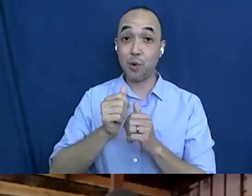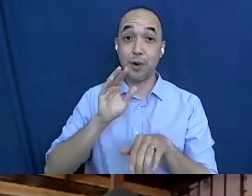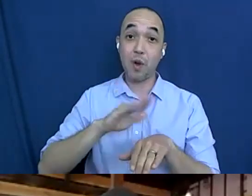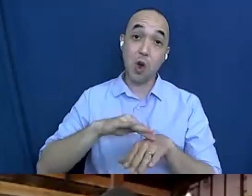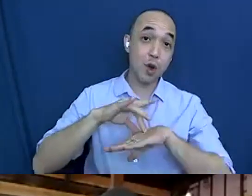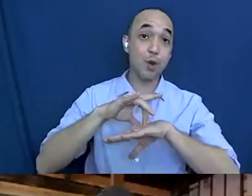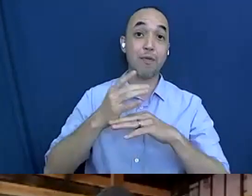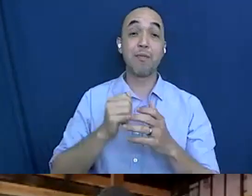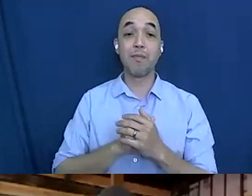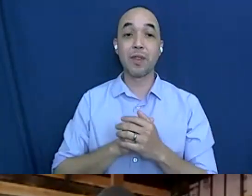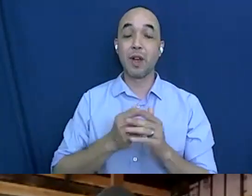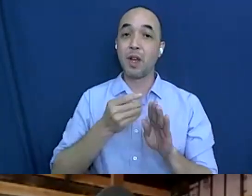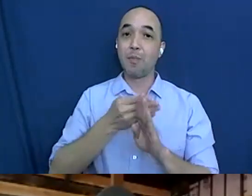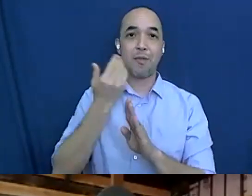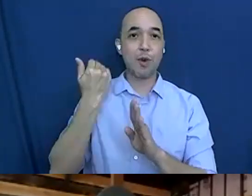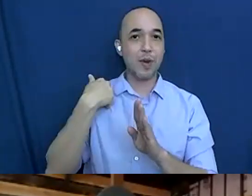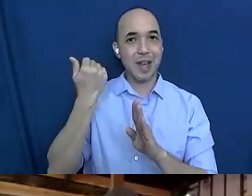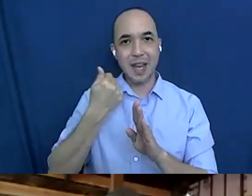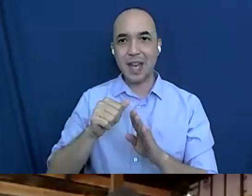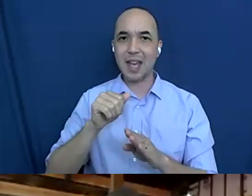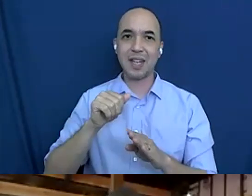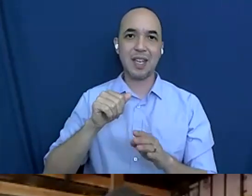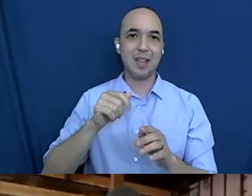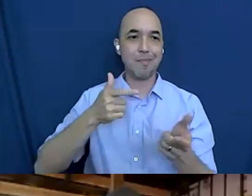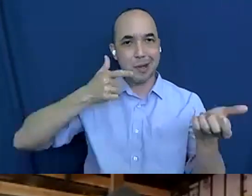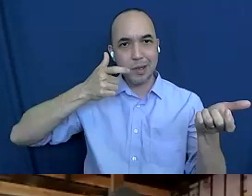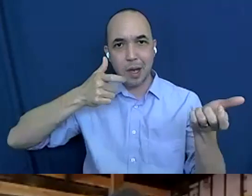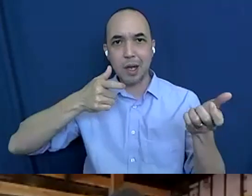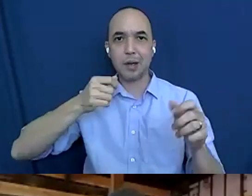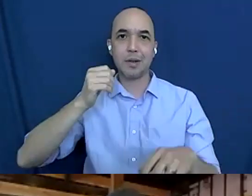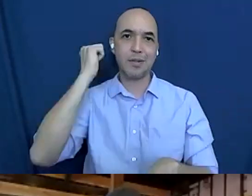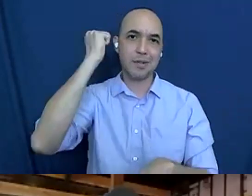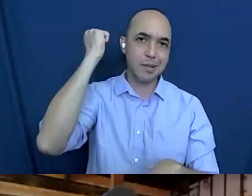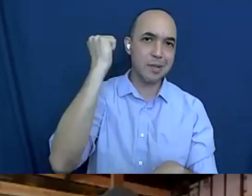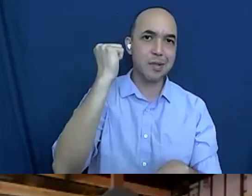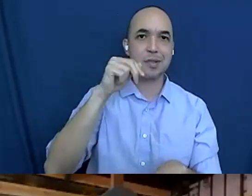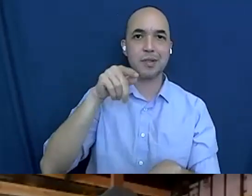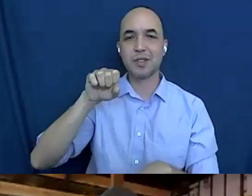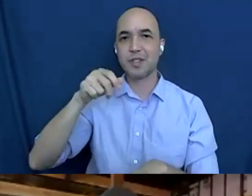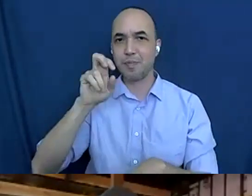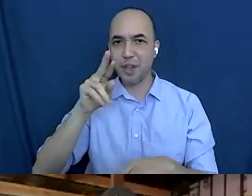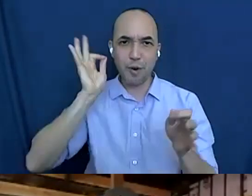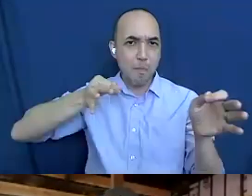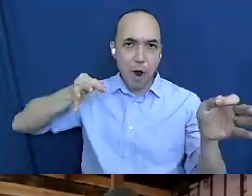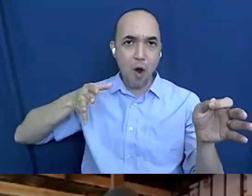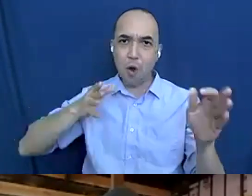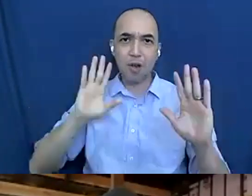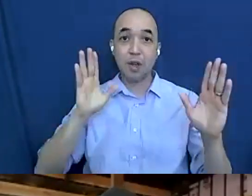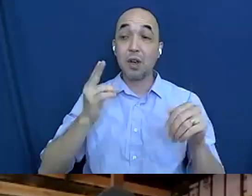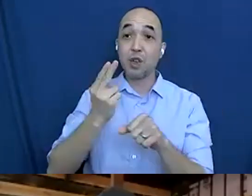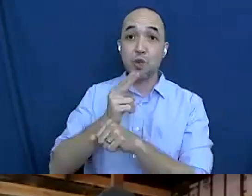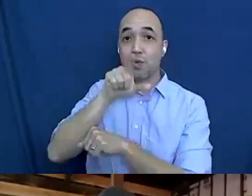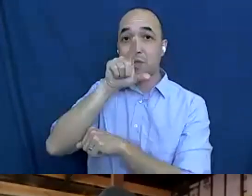any weapon, any gun, any spear, anything, you used your bird to actually trap food for your family. So when you took